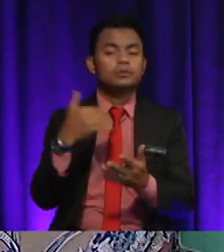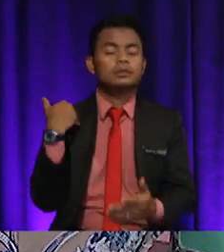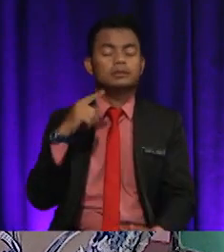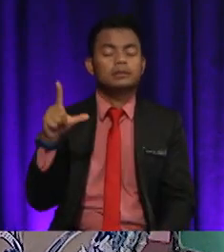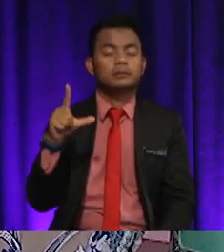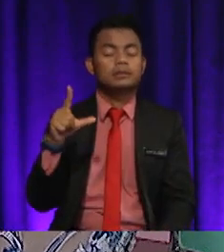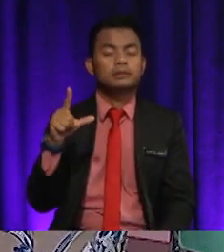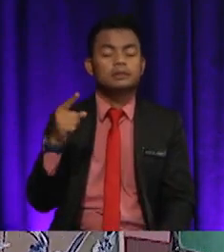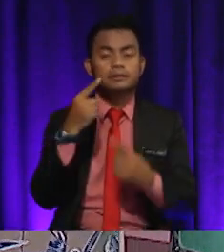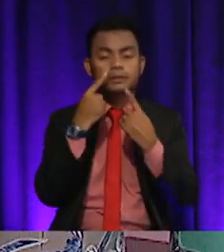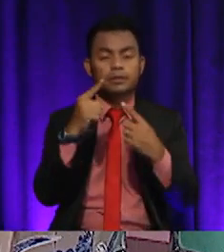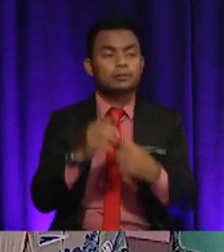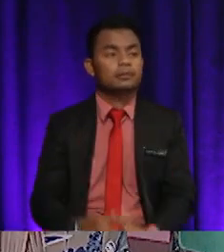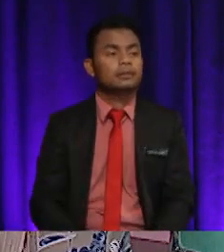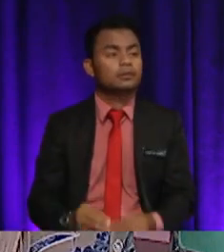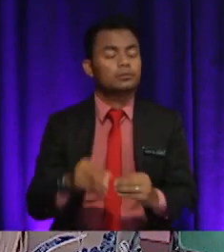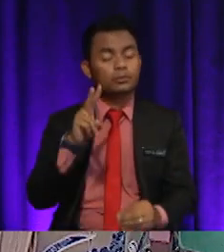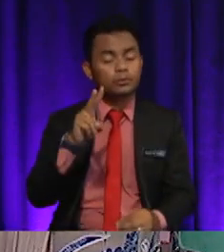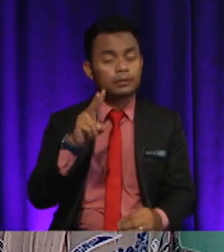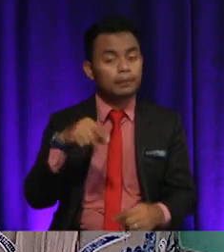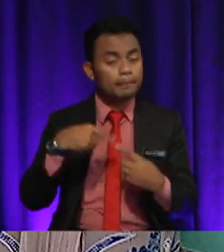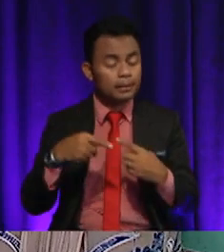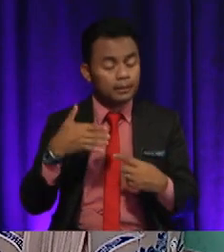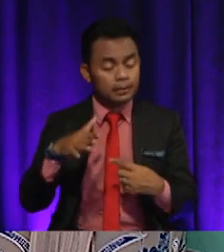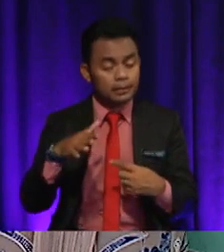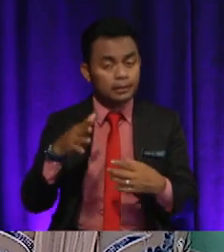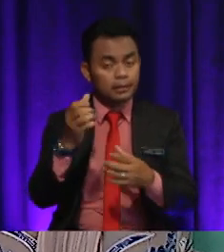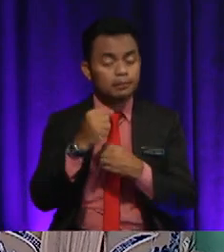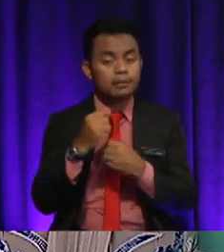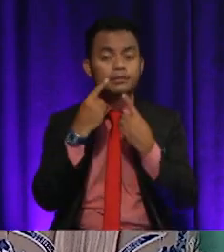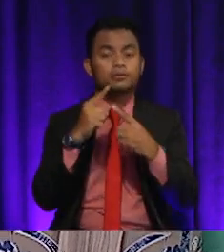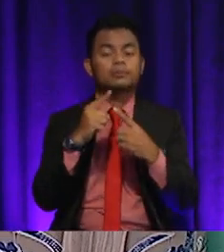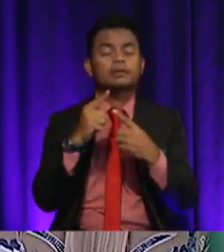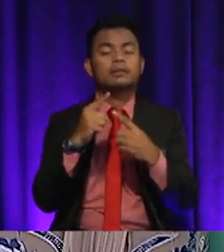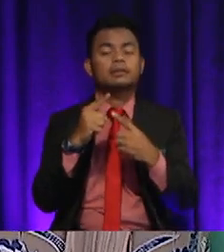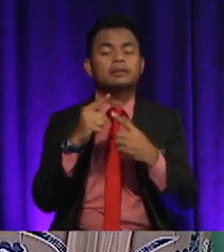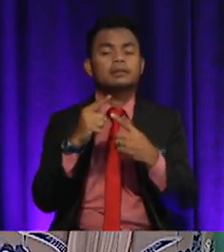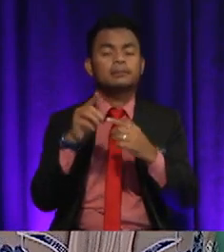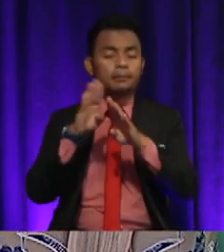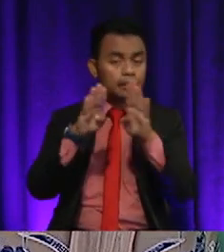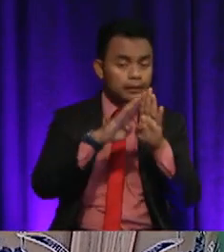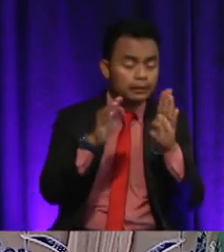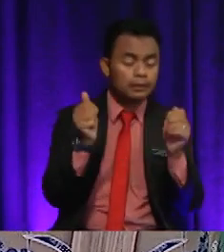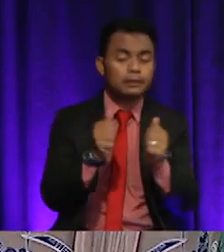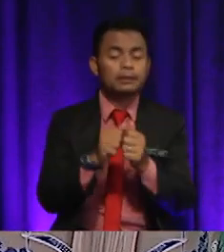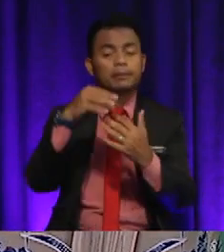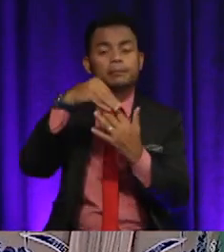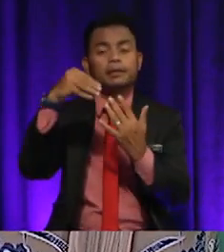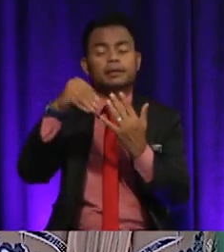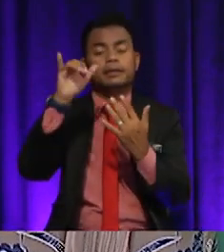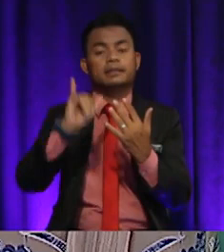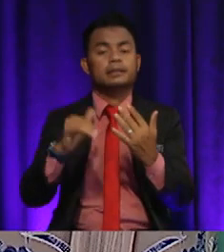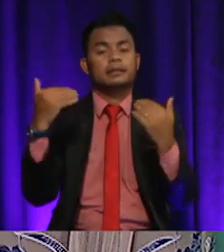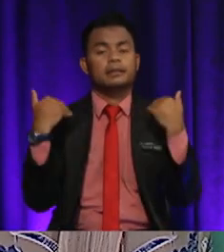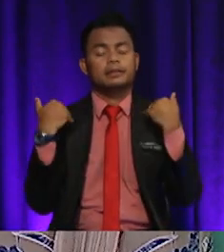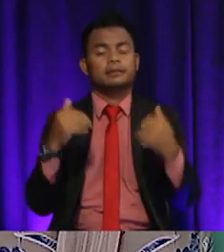Second step, once you've got the answer, you need to compare it with the options A, B, C, or D.